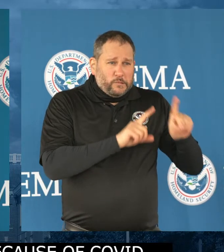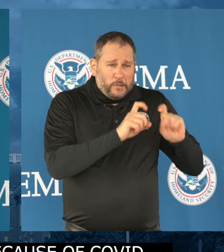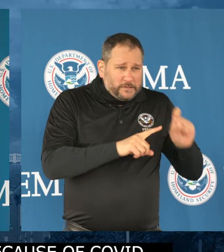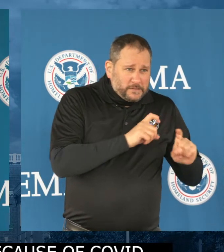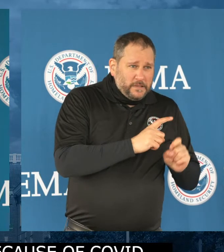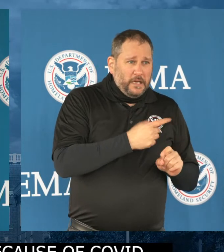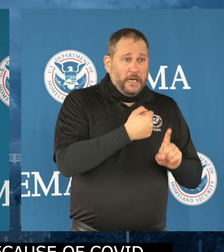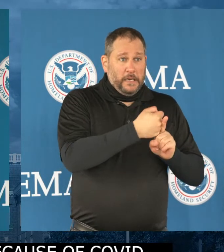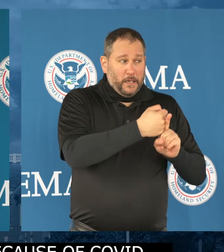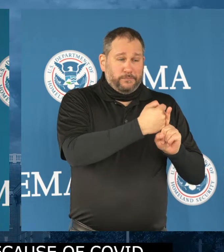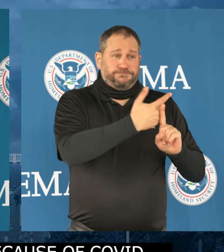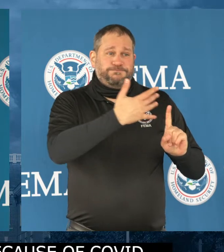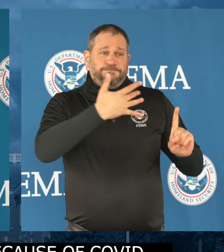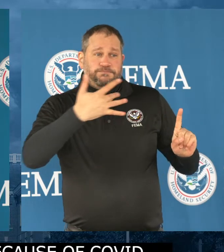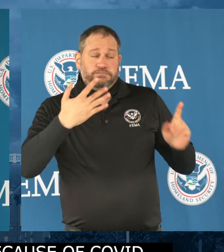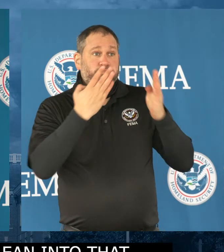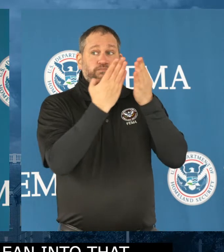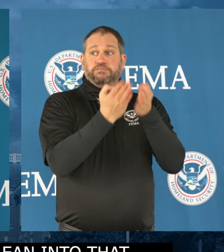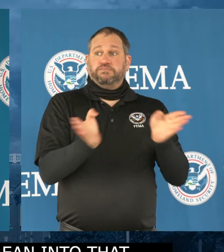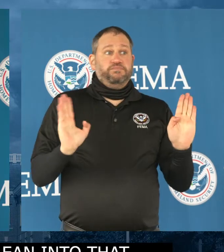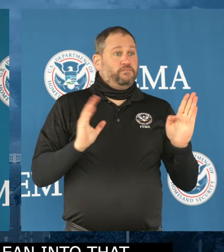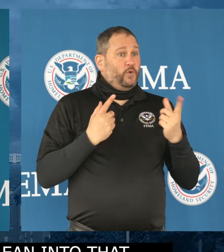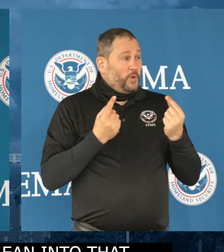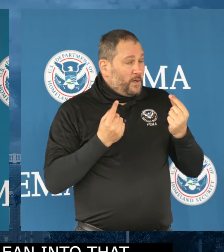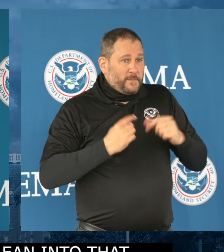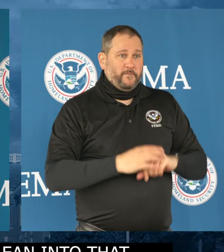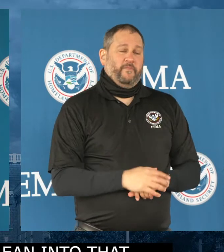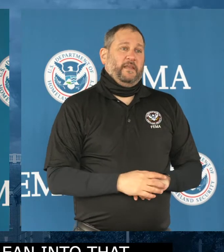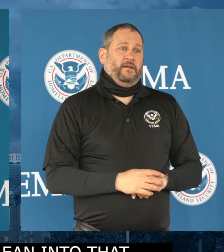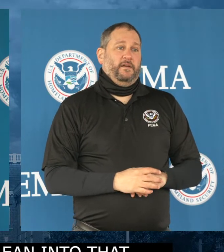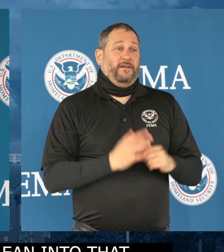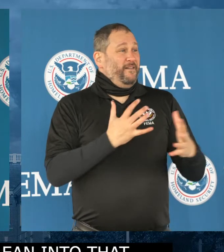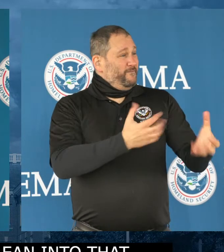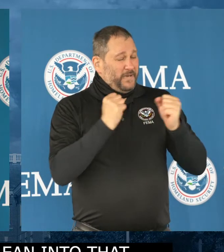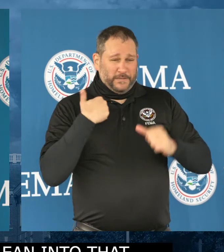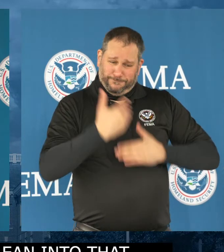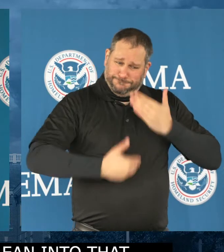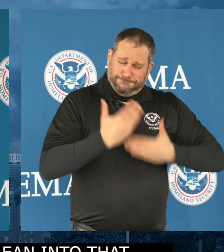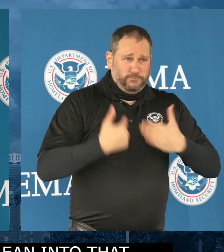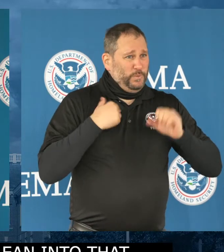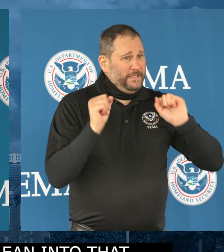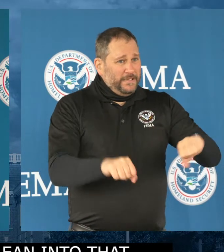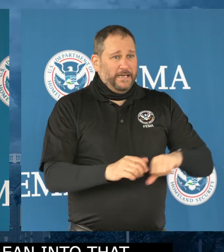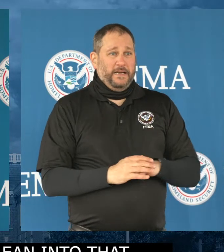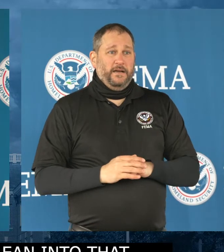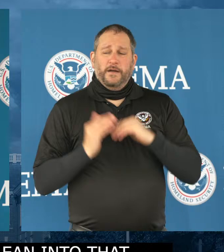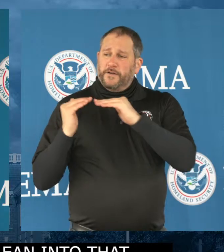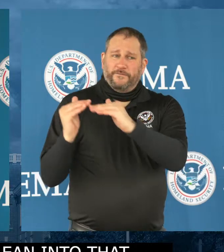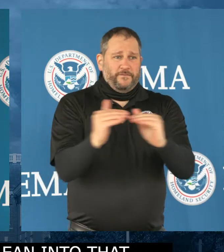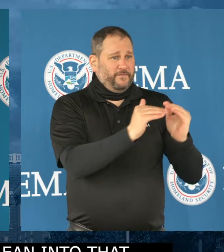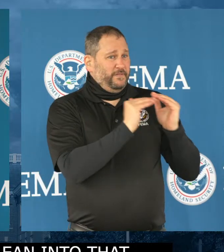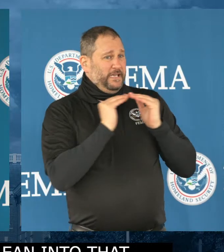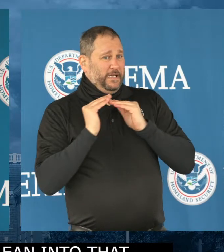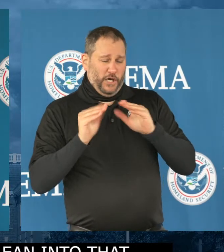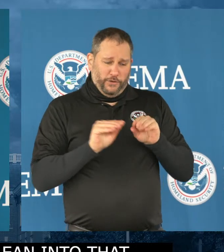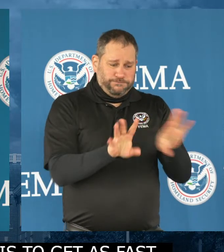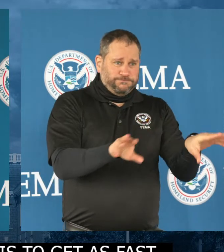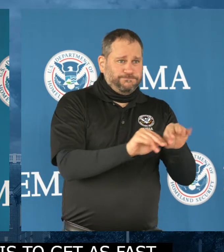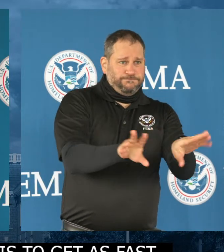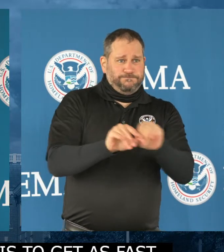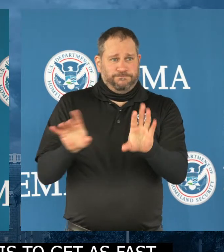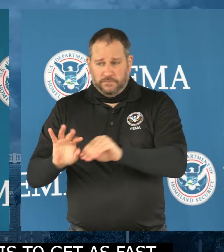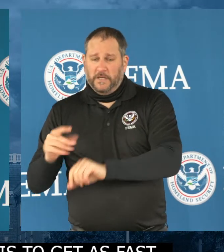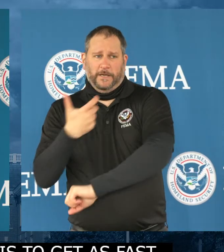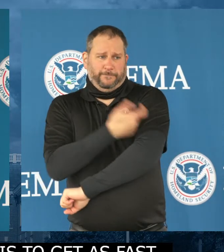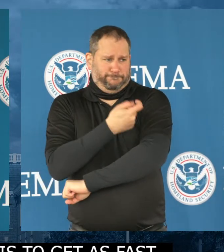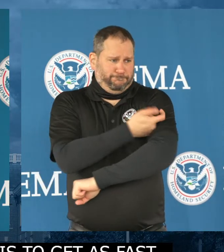objective overall is to get as fast as we can and fairly the distribution of these life-saving